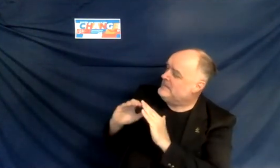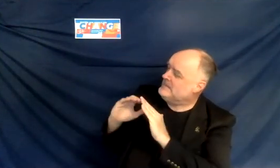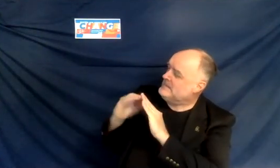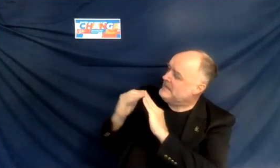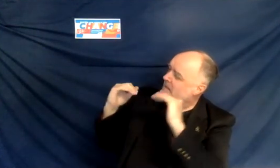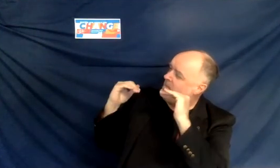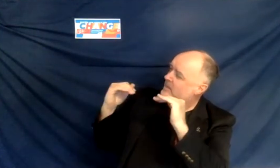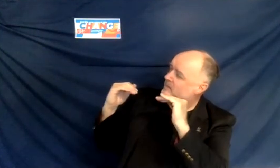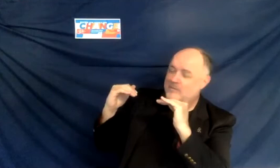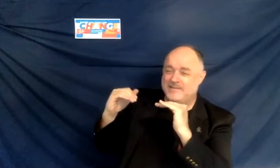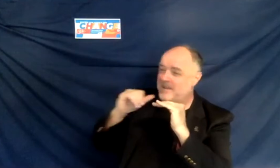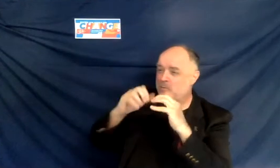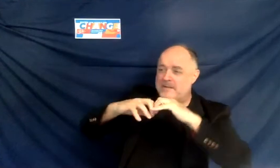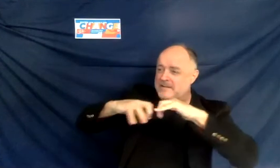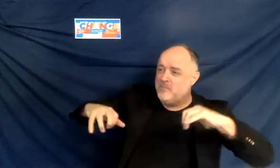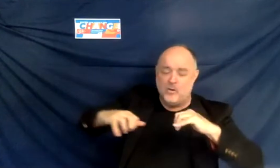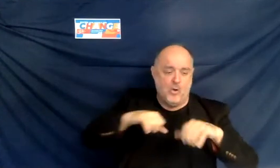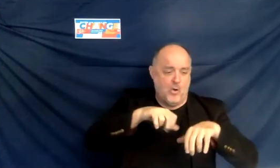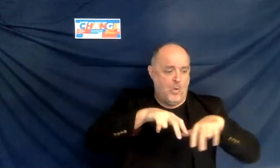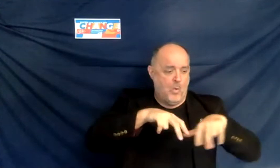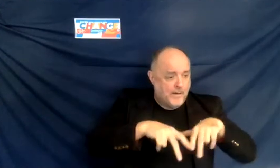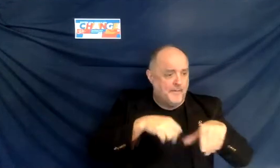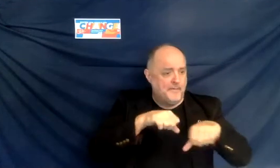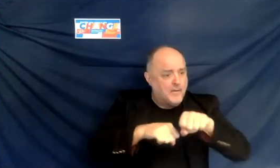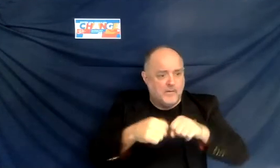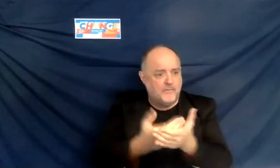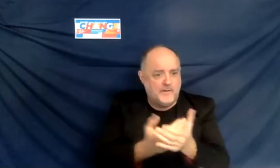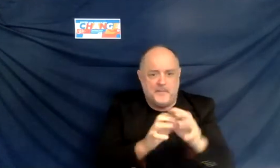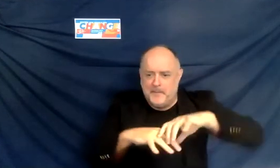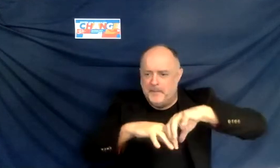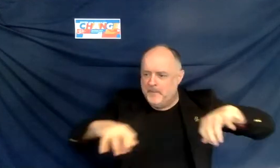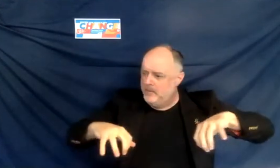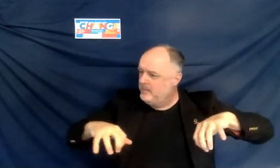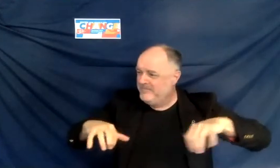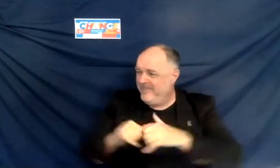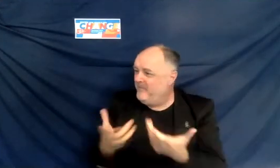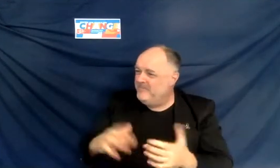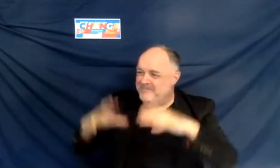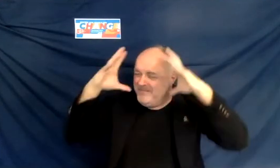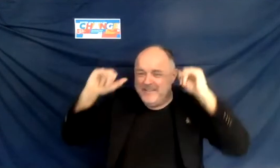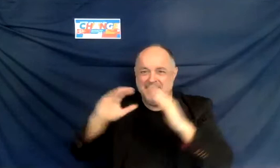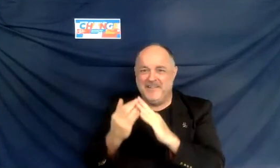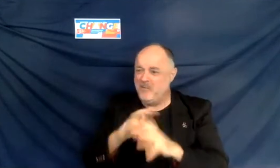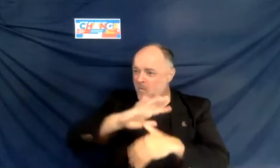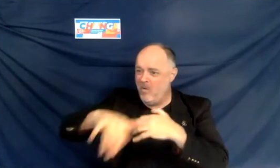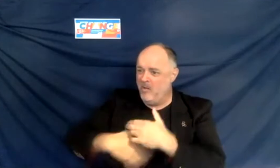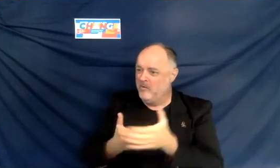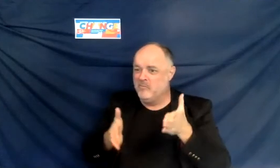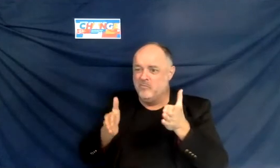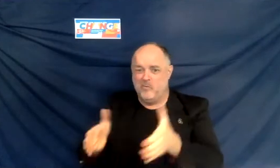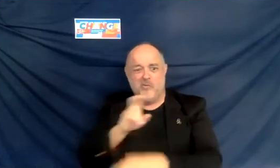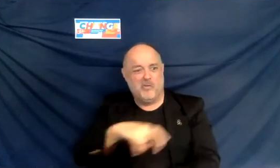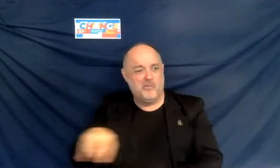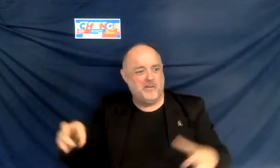is actually separated walking and cycling funds. They're at a point now where Dutch cities it's just a general road and transportation